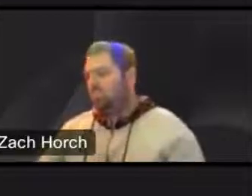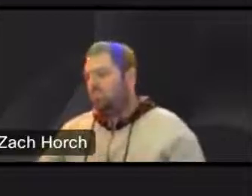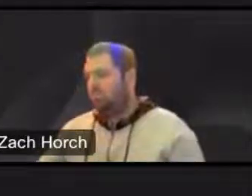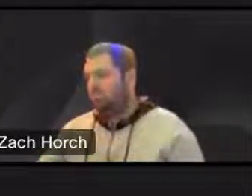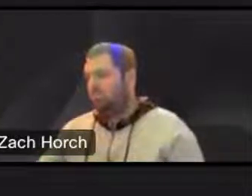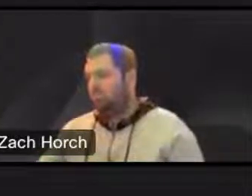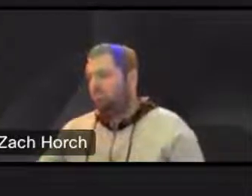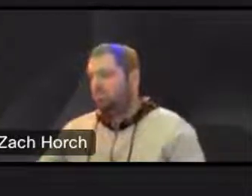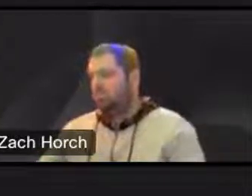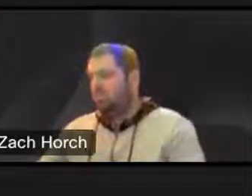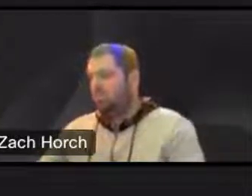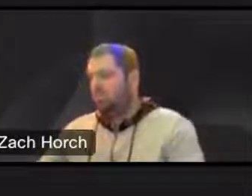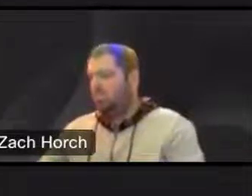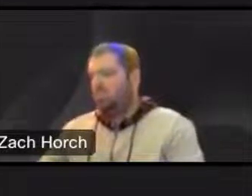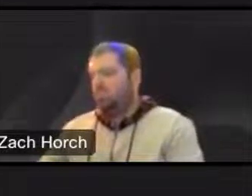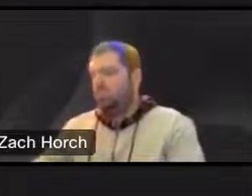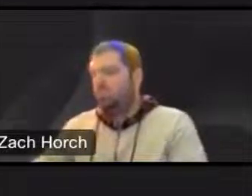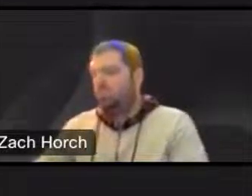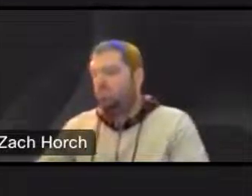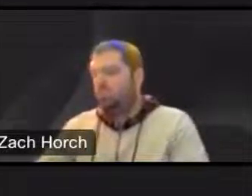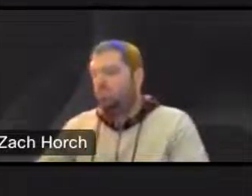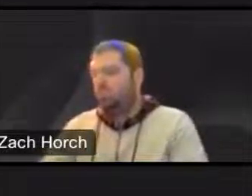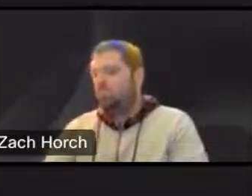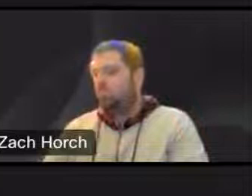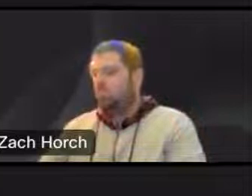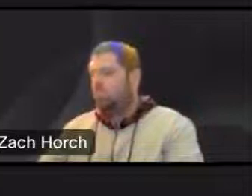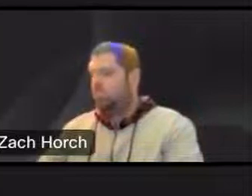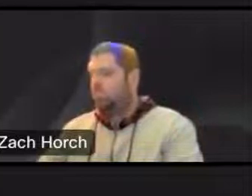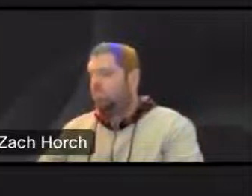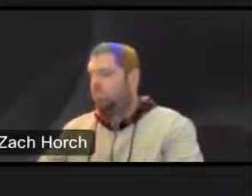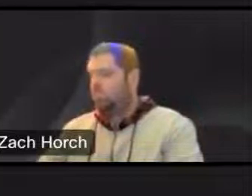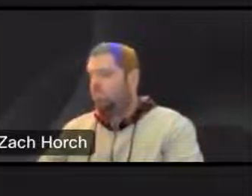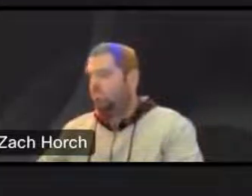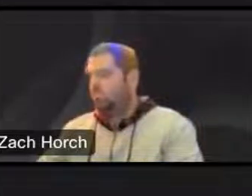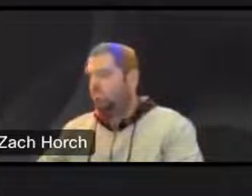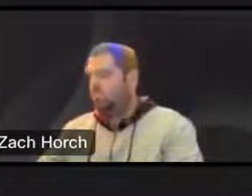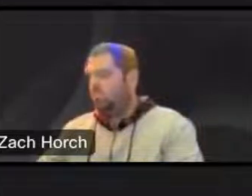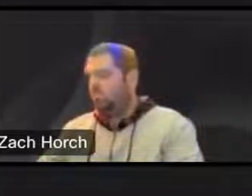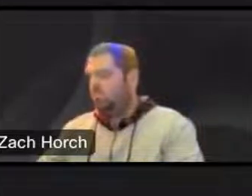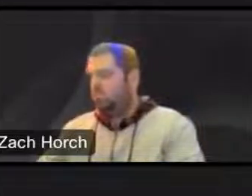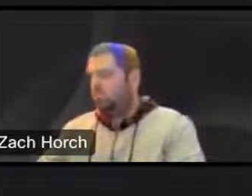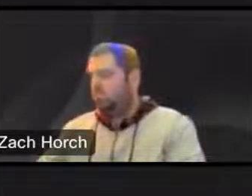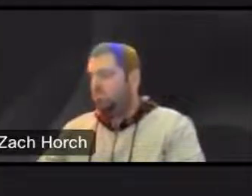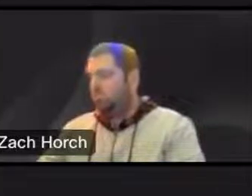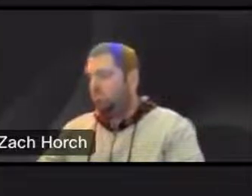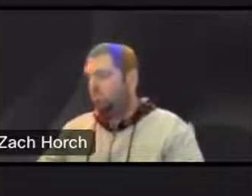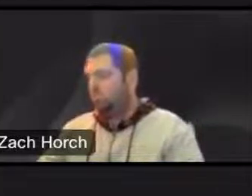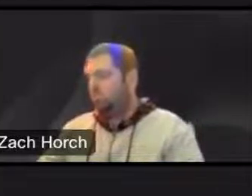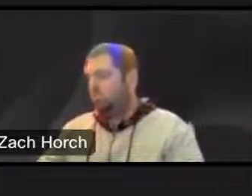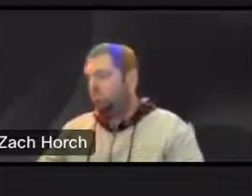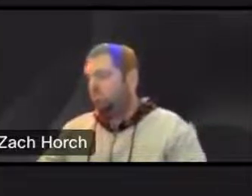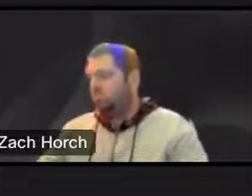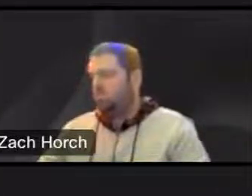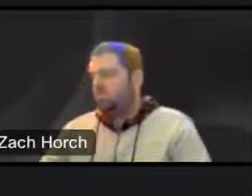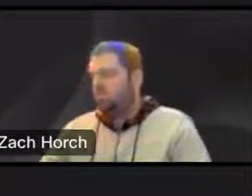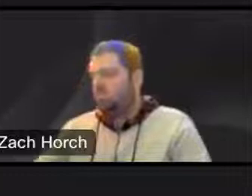that they have completed. So expect to receive those from the regional center shortly as well.